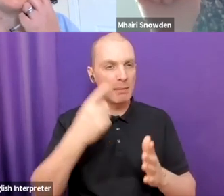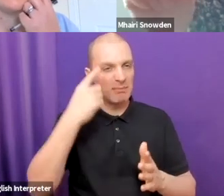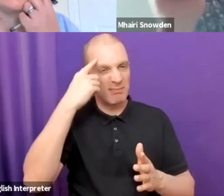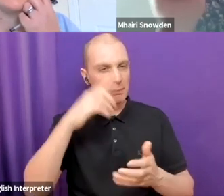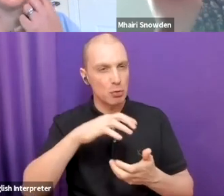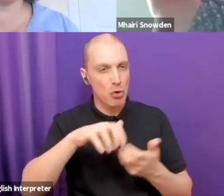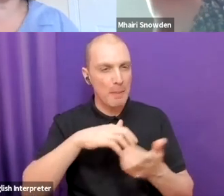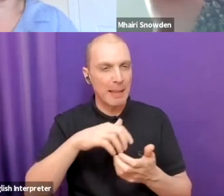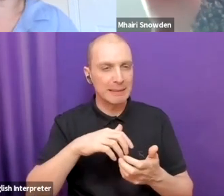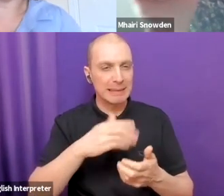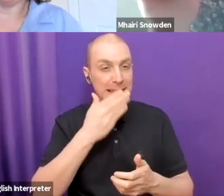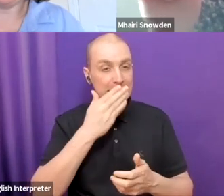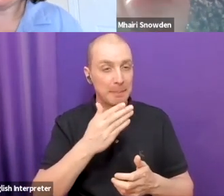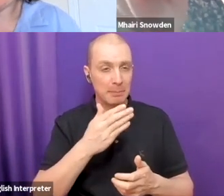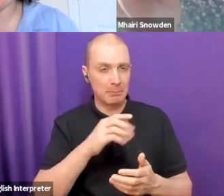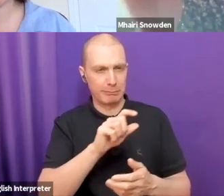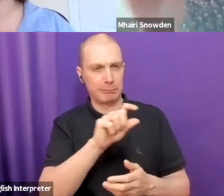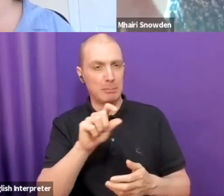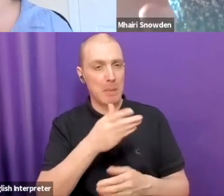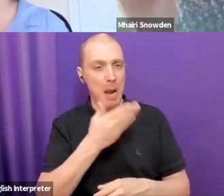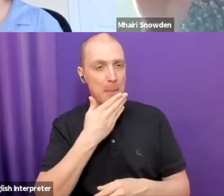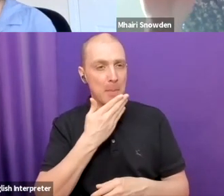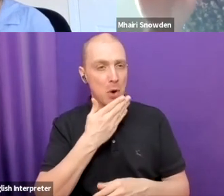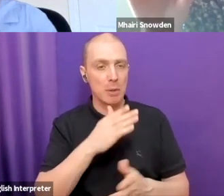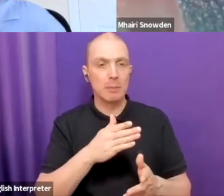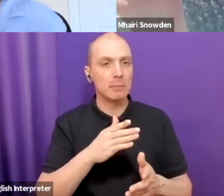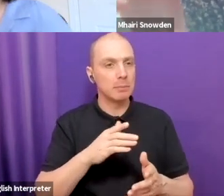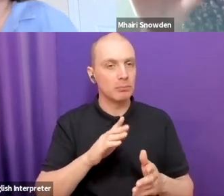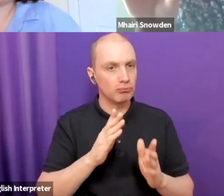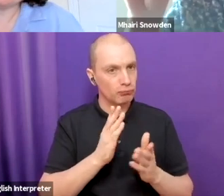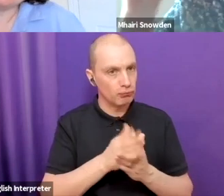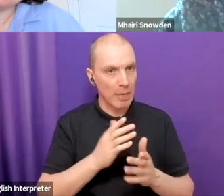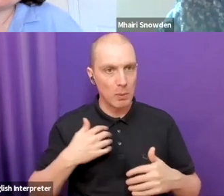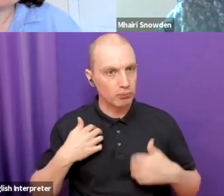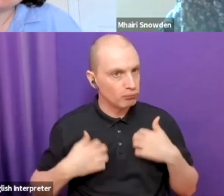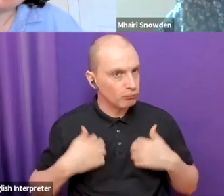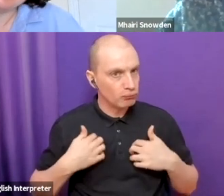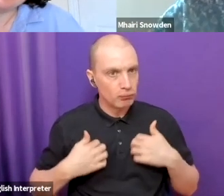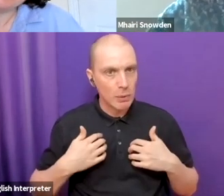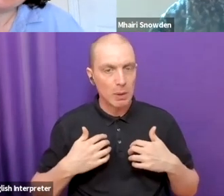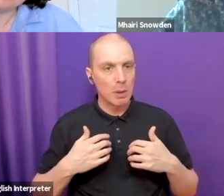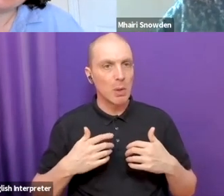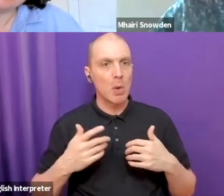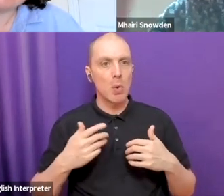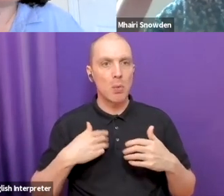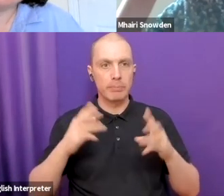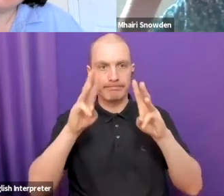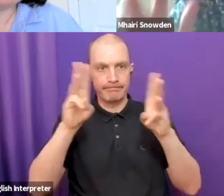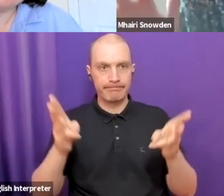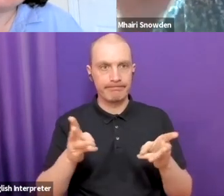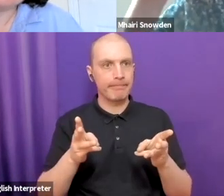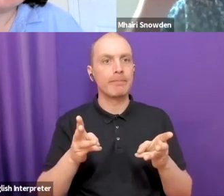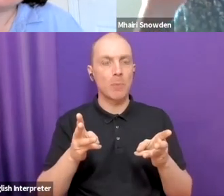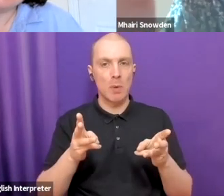quite boring, is actually potentially quite exciting, because I think this is a way we can bring an international spotlight